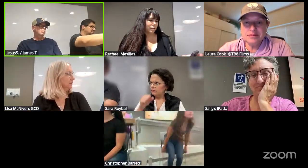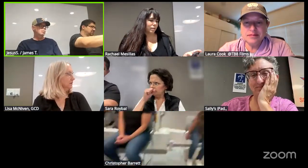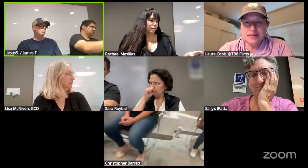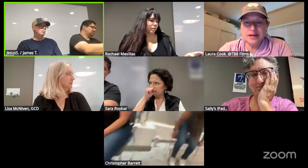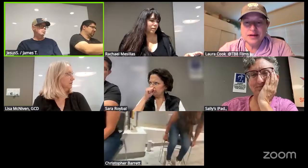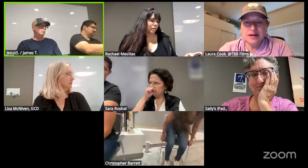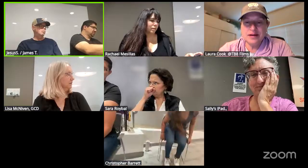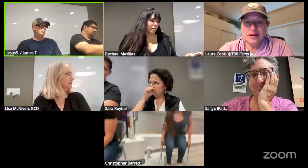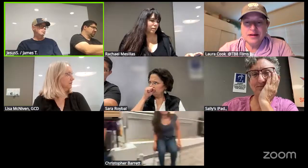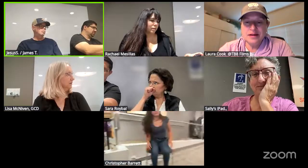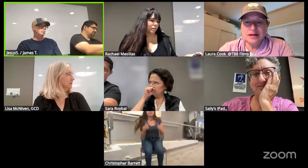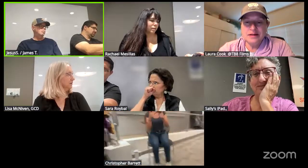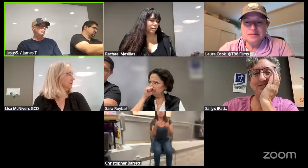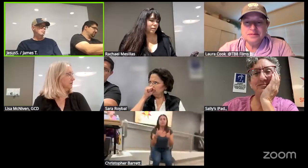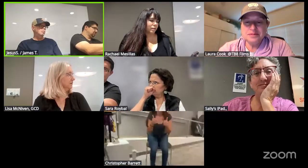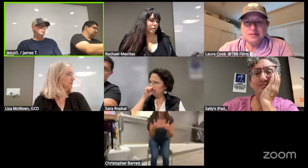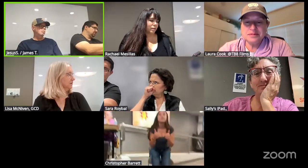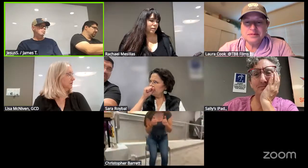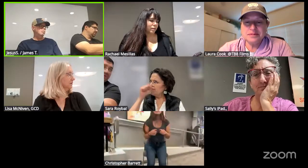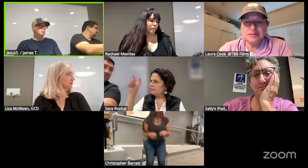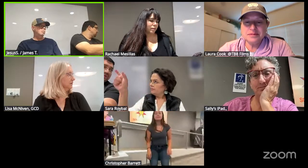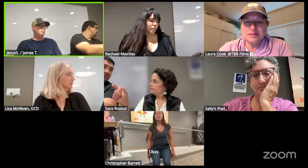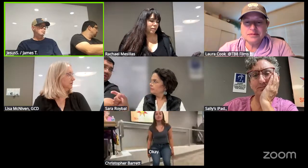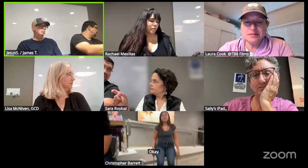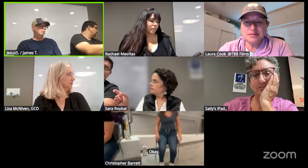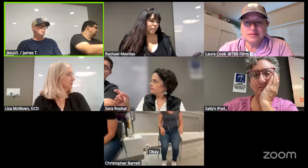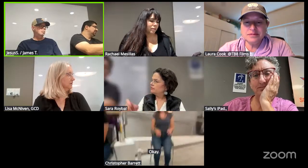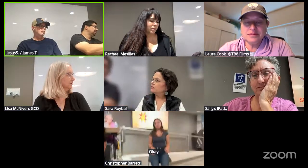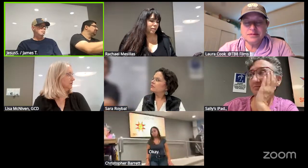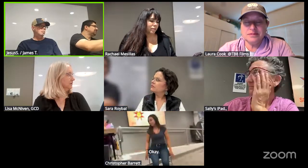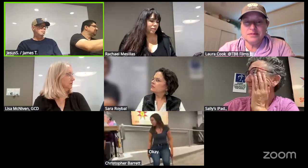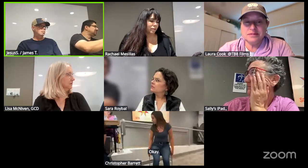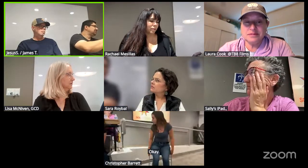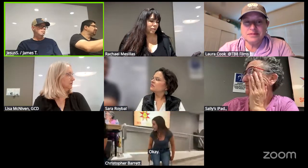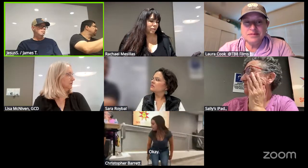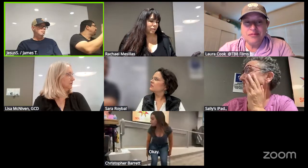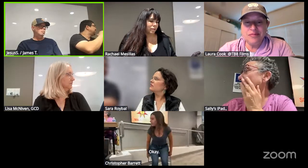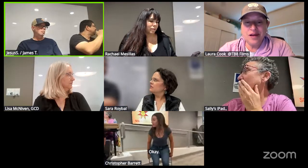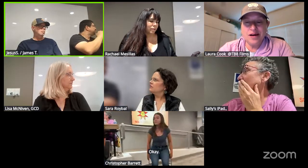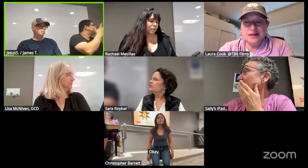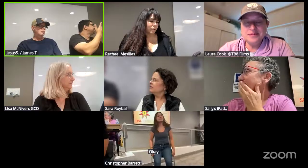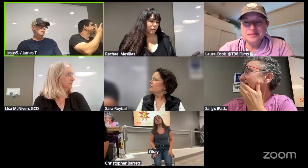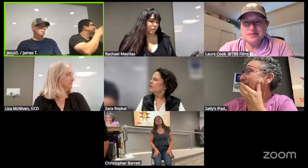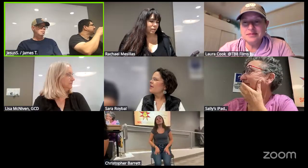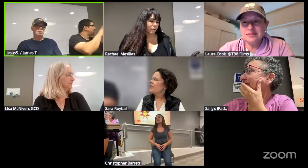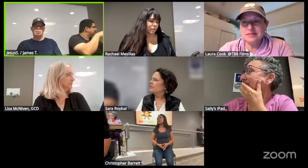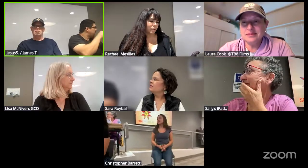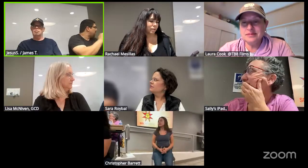Okay.